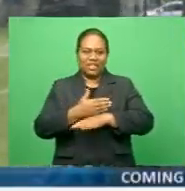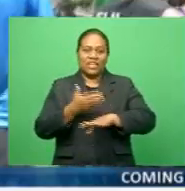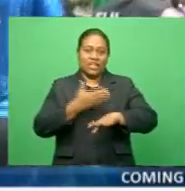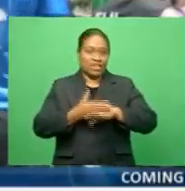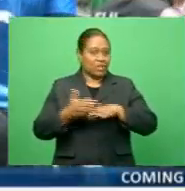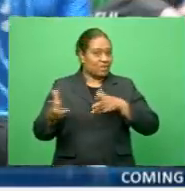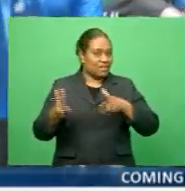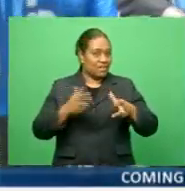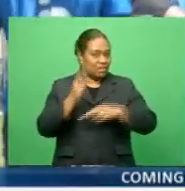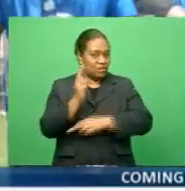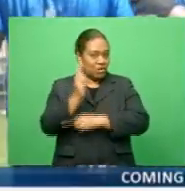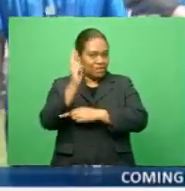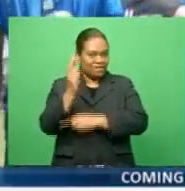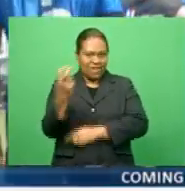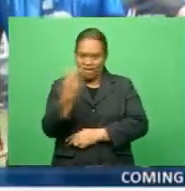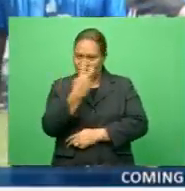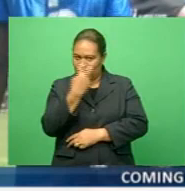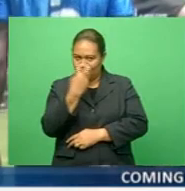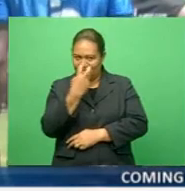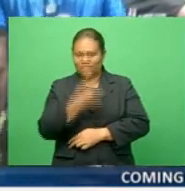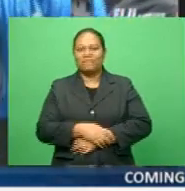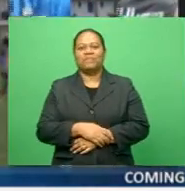sevens rips monitored.